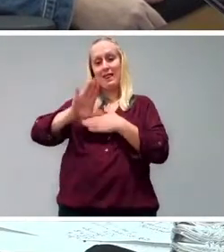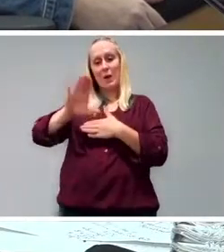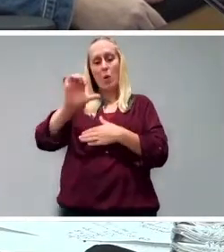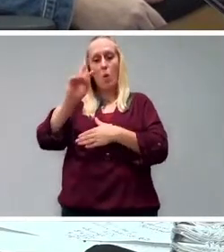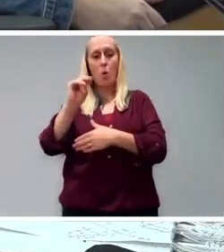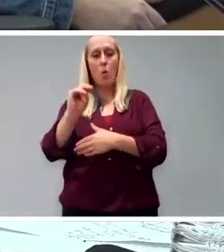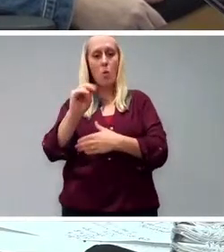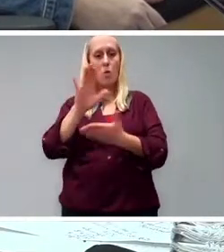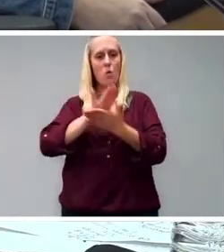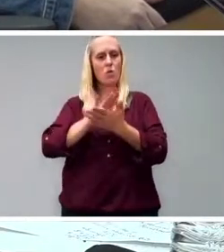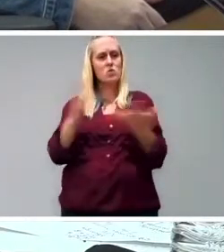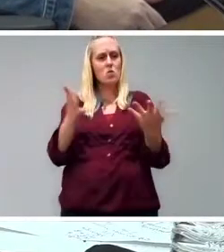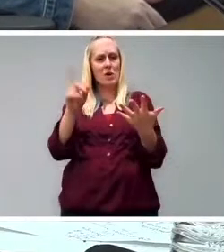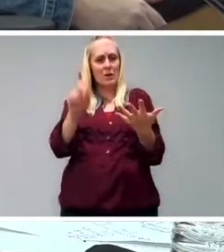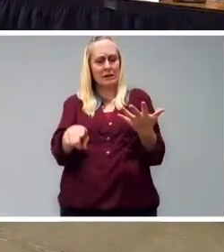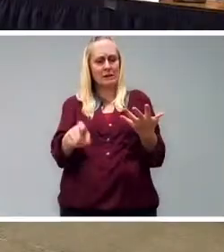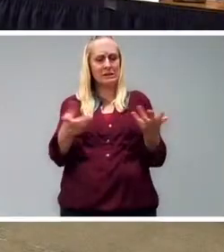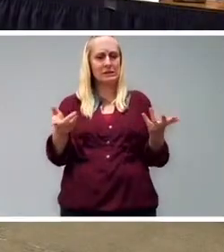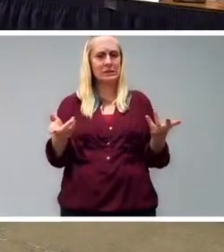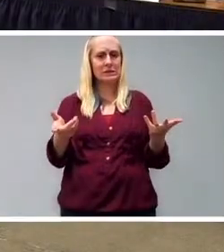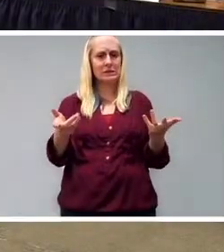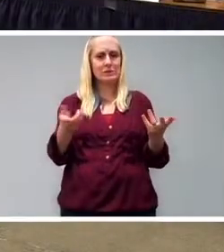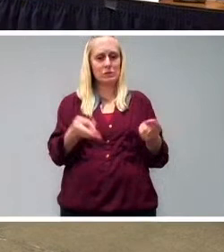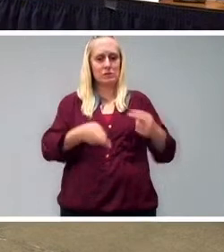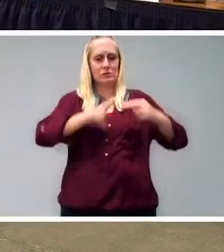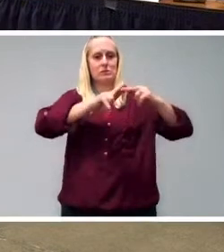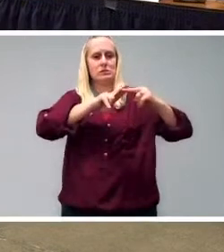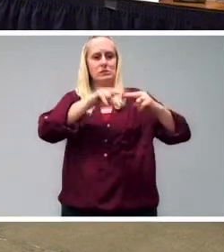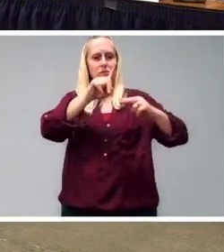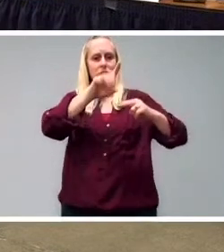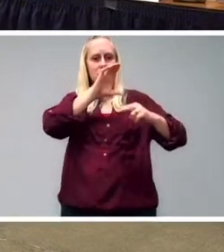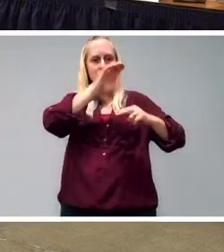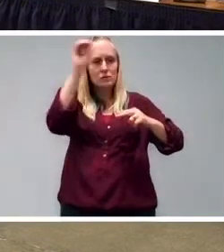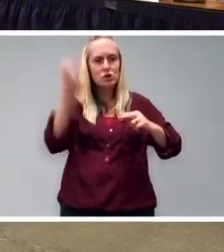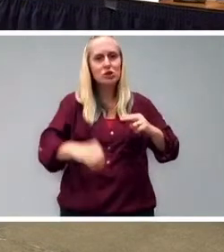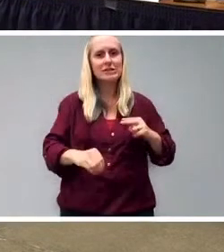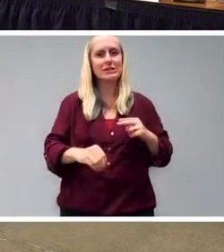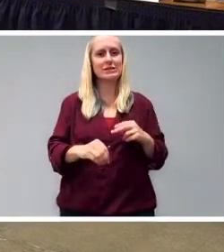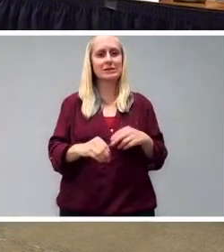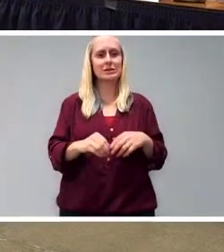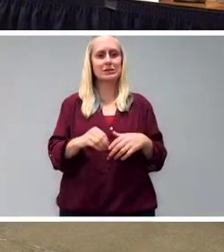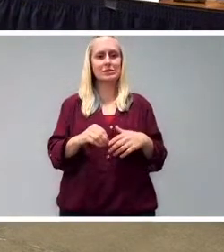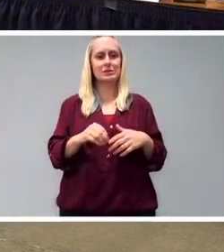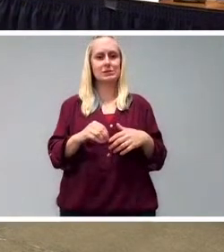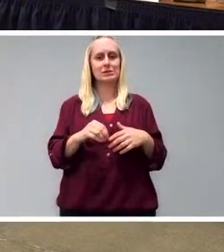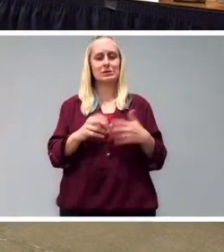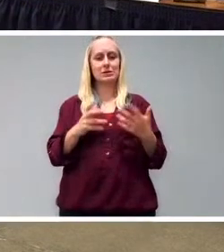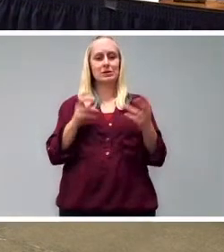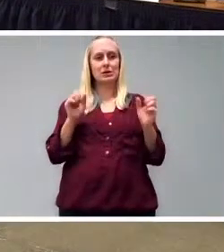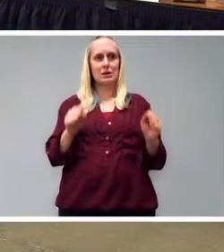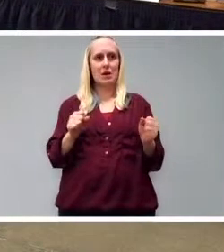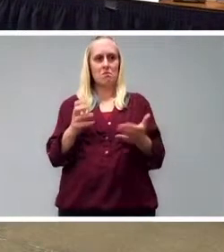take to scale it up so 100% can at least hope for some model like this?